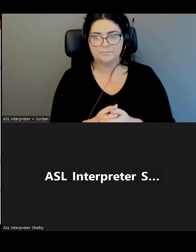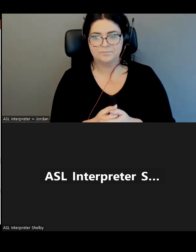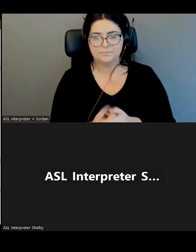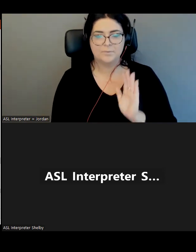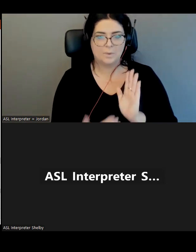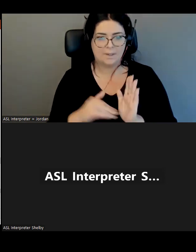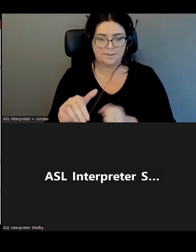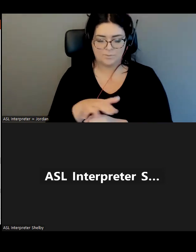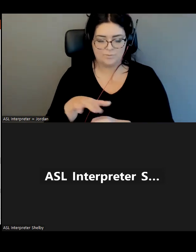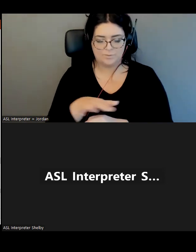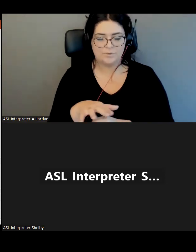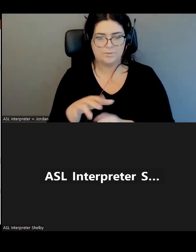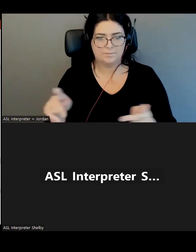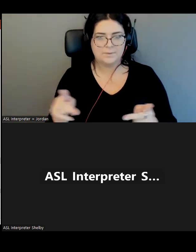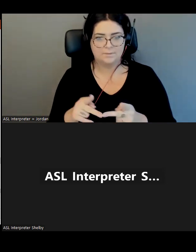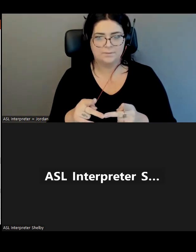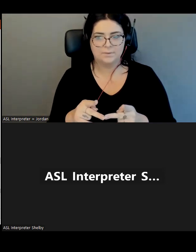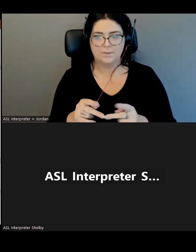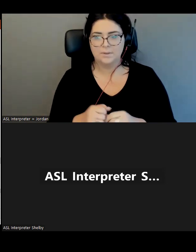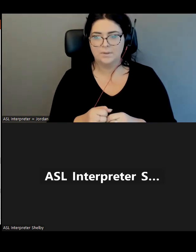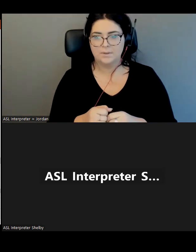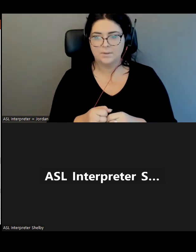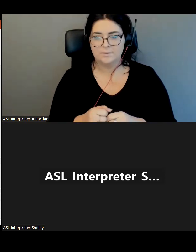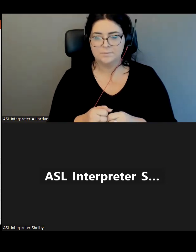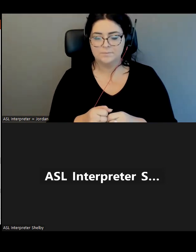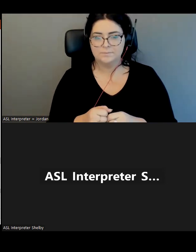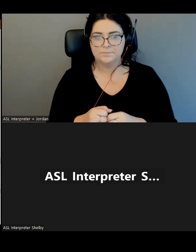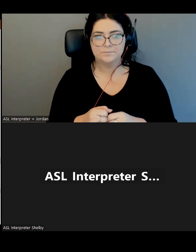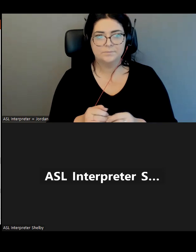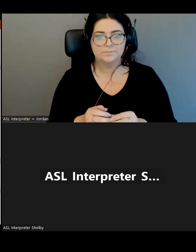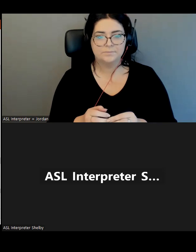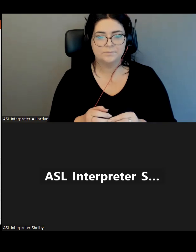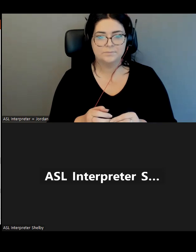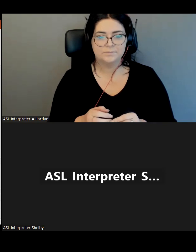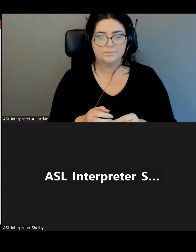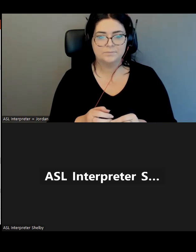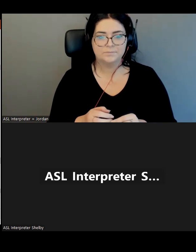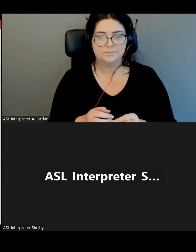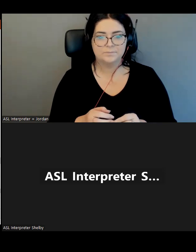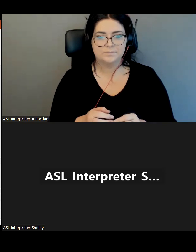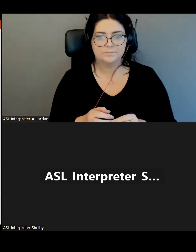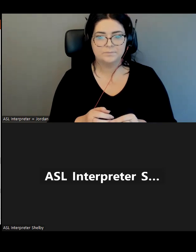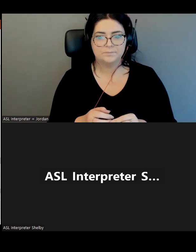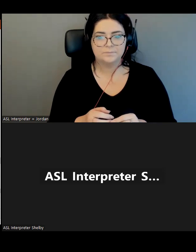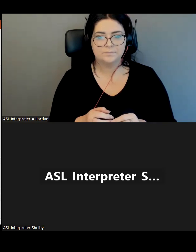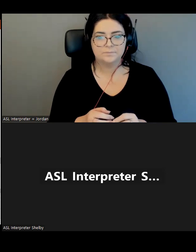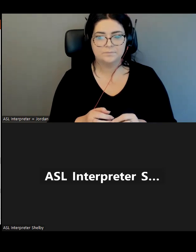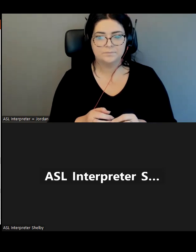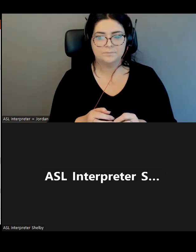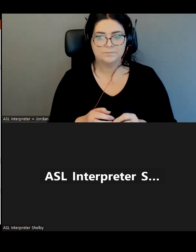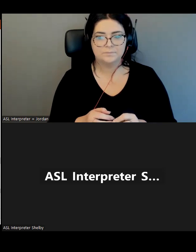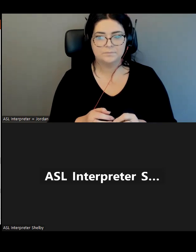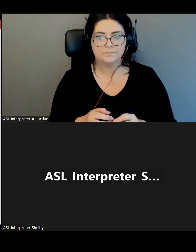regional position, and much like what everyone else was saying, that although we're located in